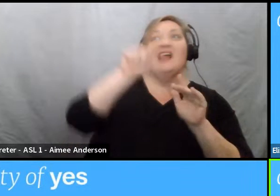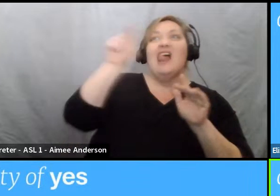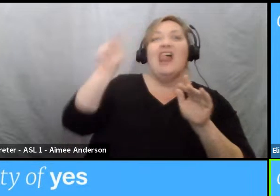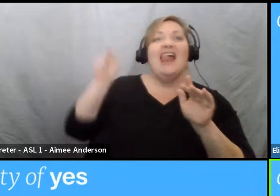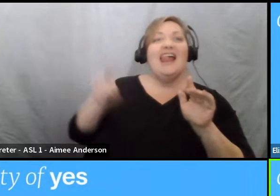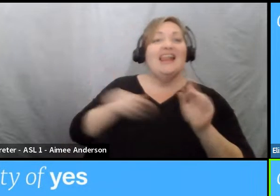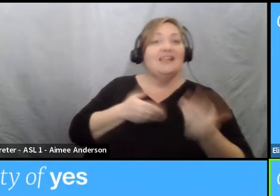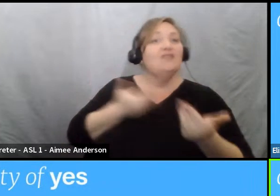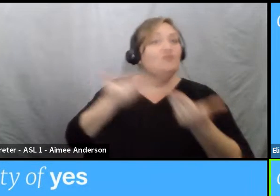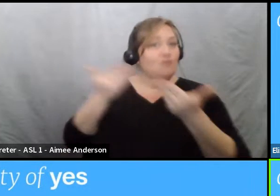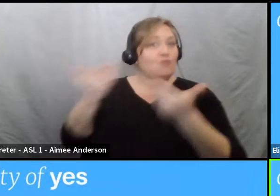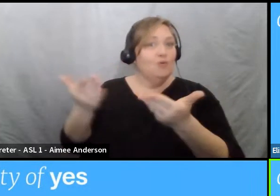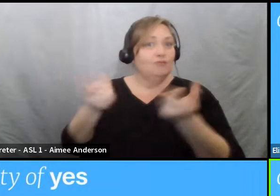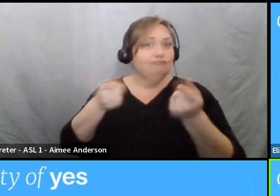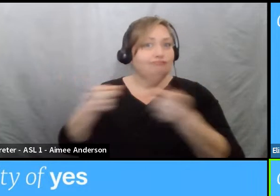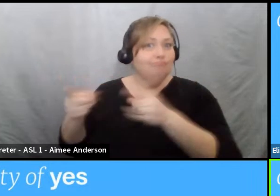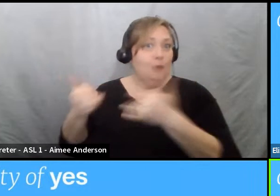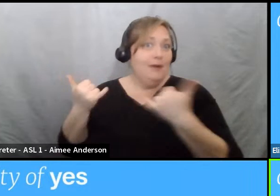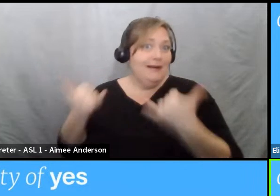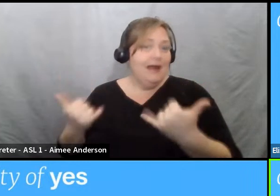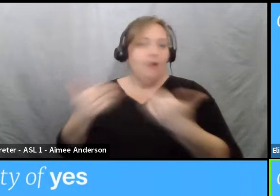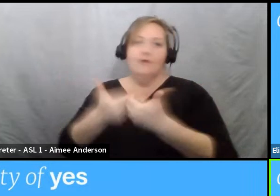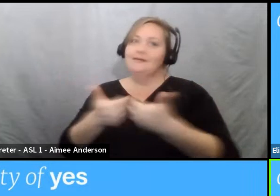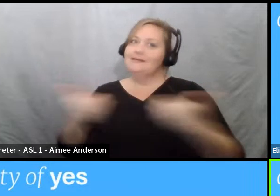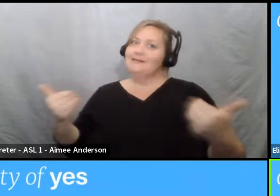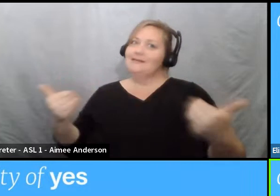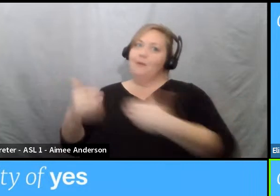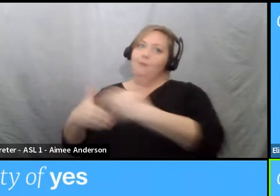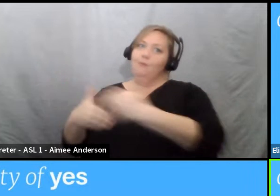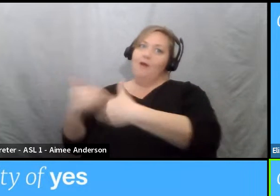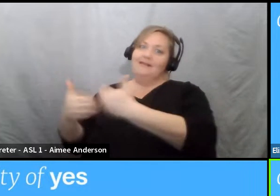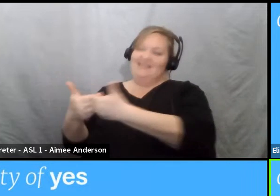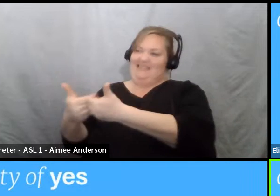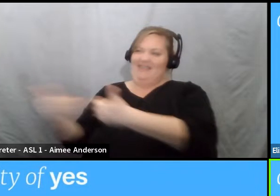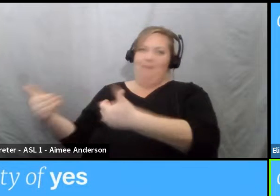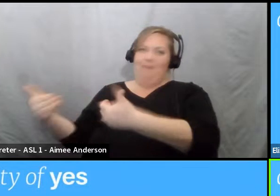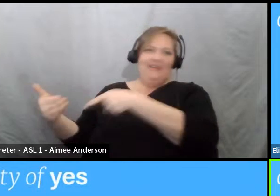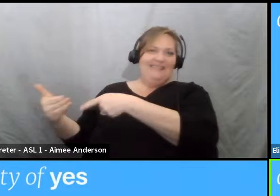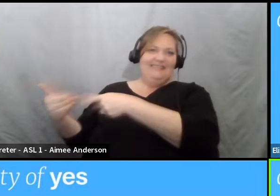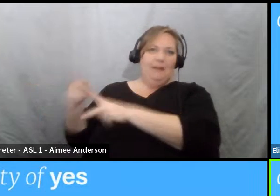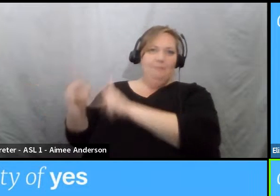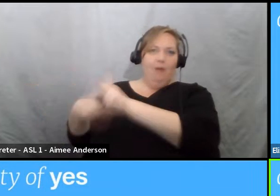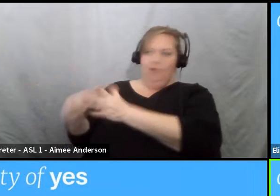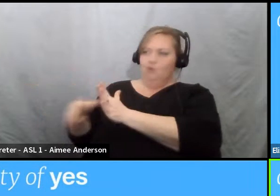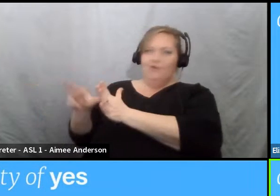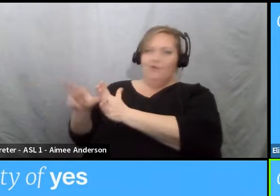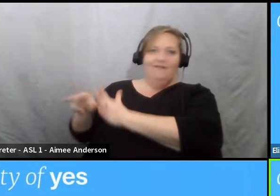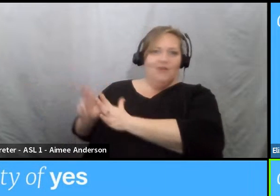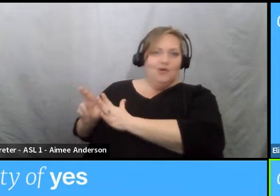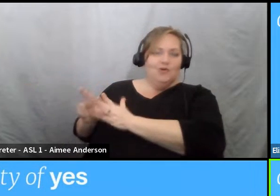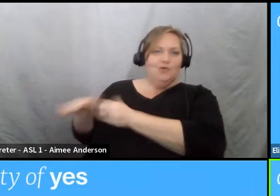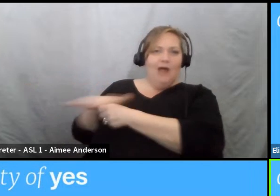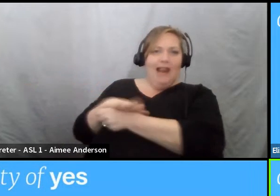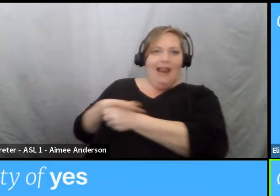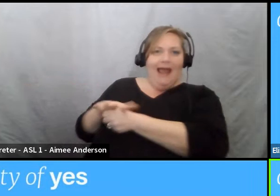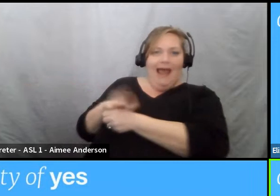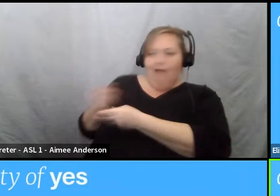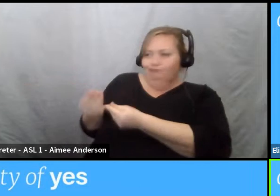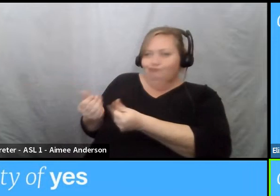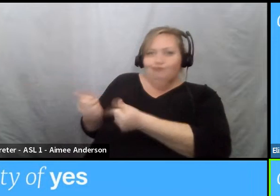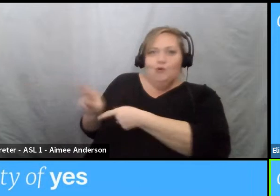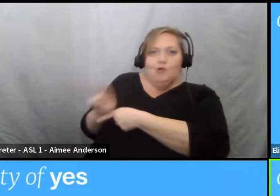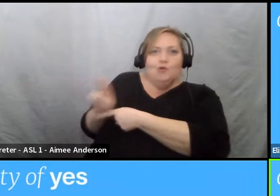in process right now. Those are separate processes with separate, public review, land use and public review.